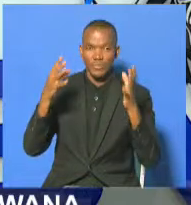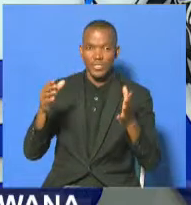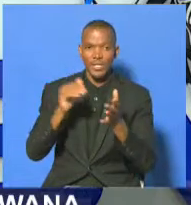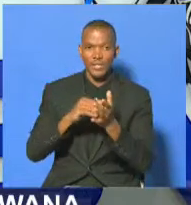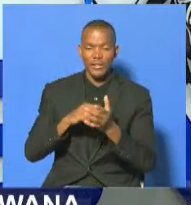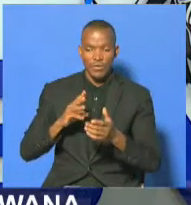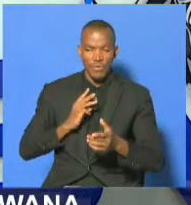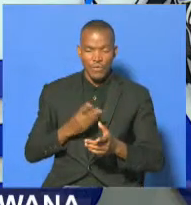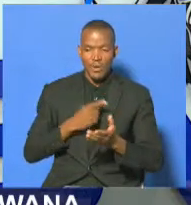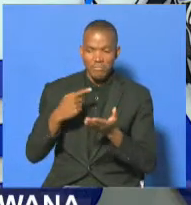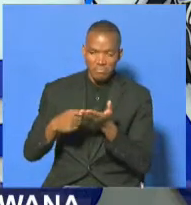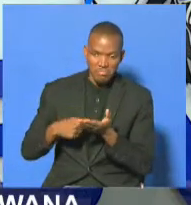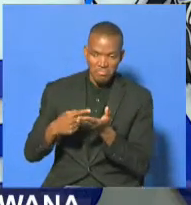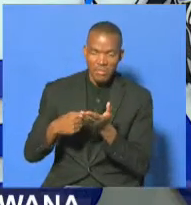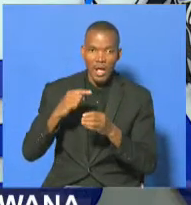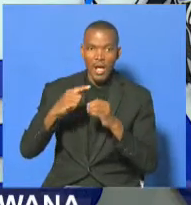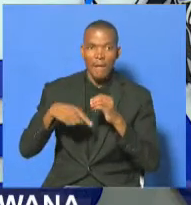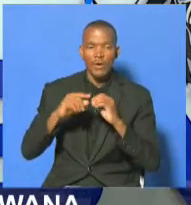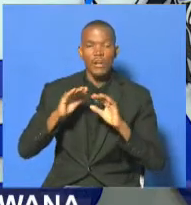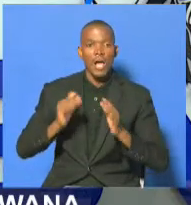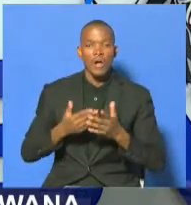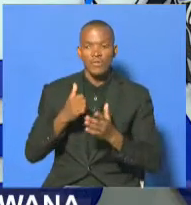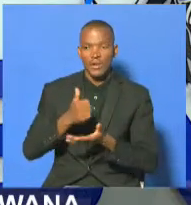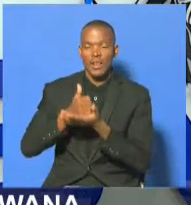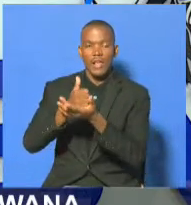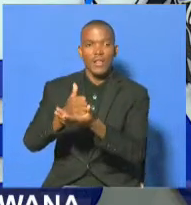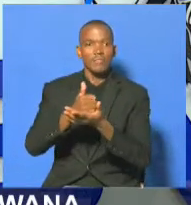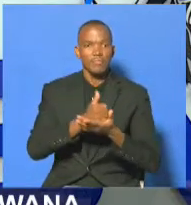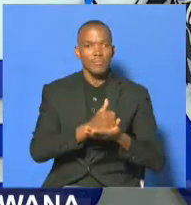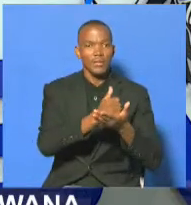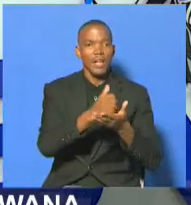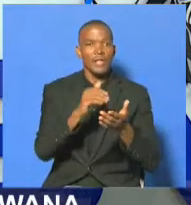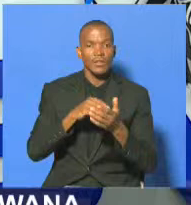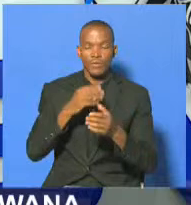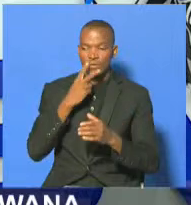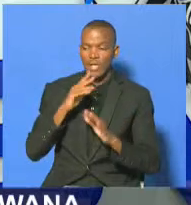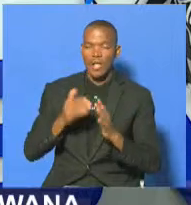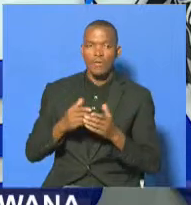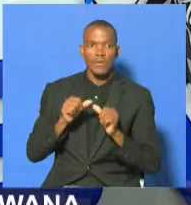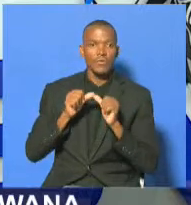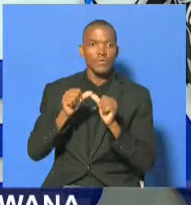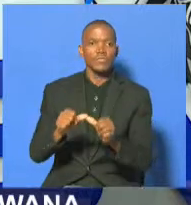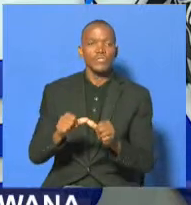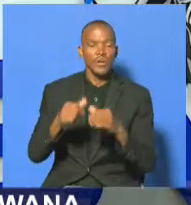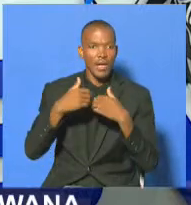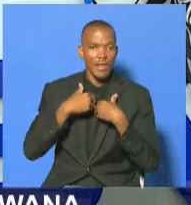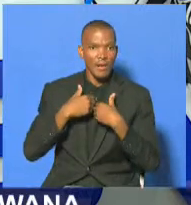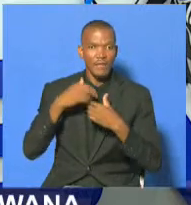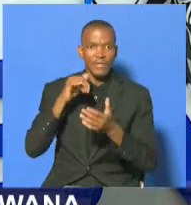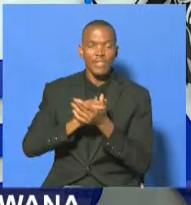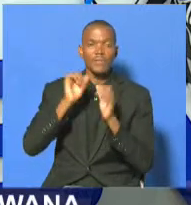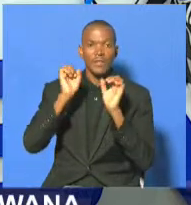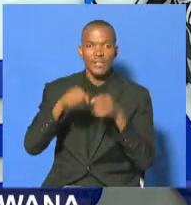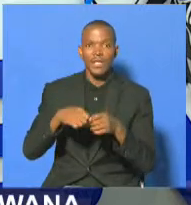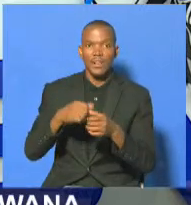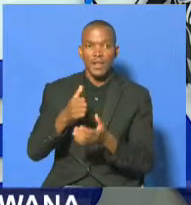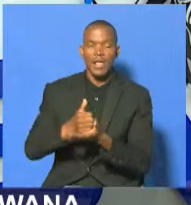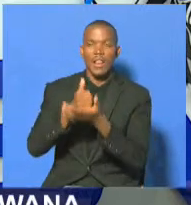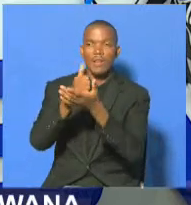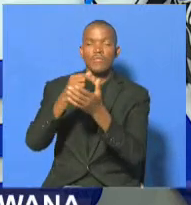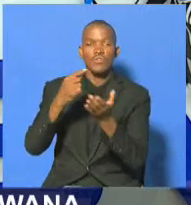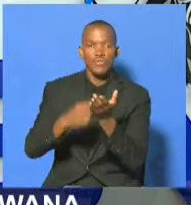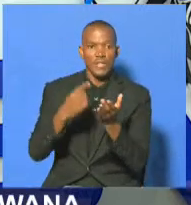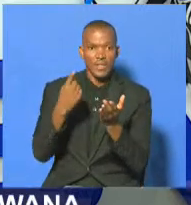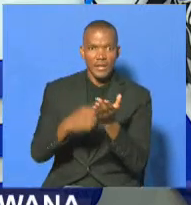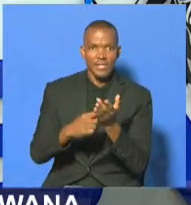re tsere dikgang ka e leng gore re ka kgona go thusana ka teng mme go lebega gona le tswelelopele e leng gore re tla kgona gore re thuse le ga tshela